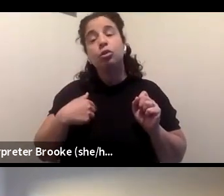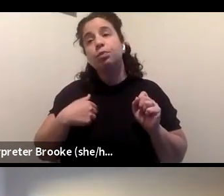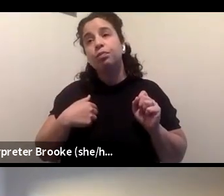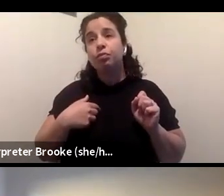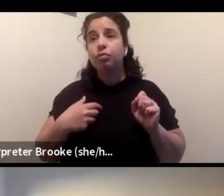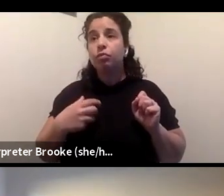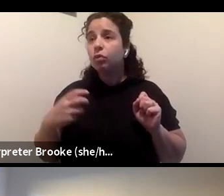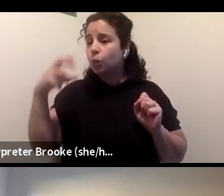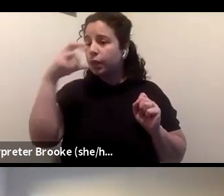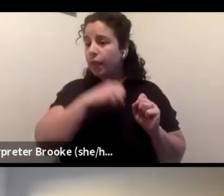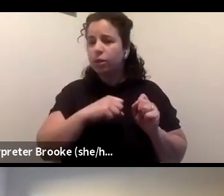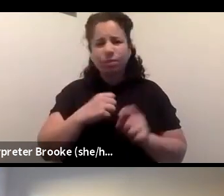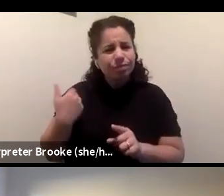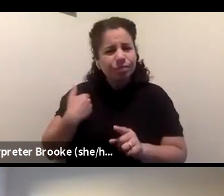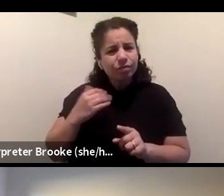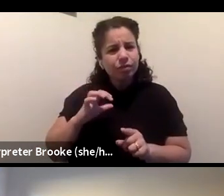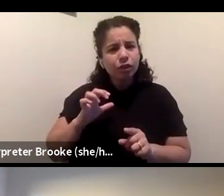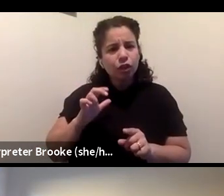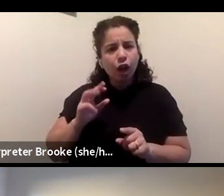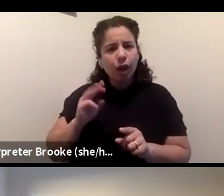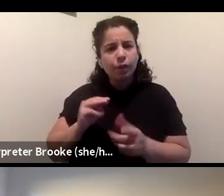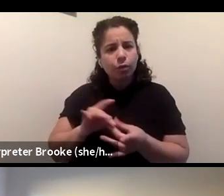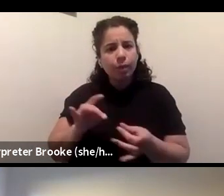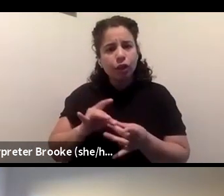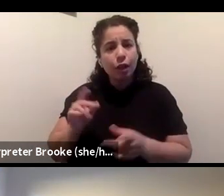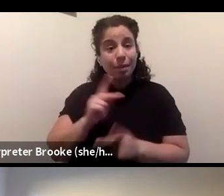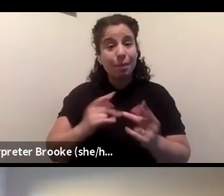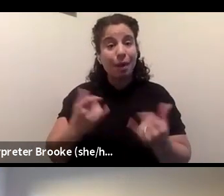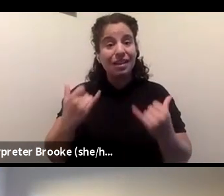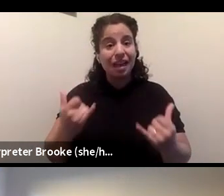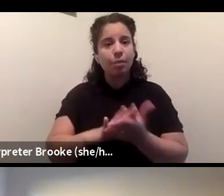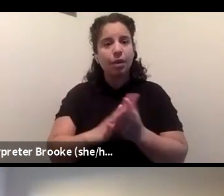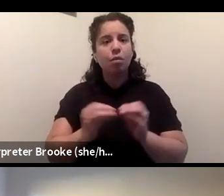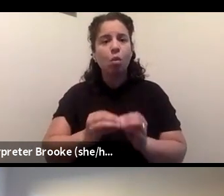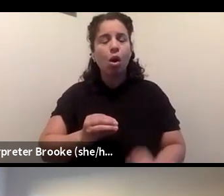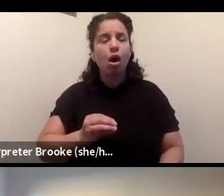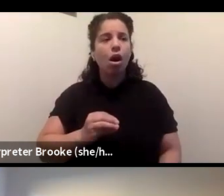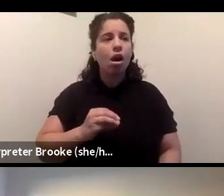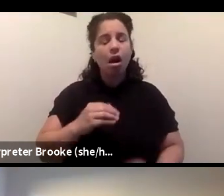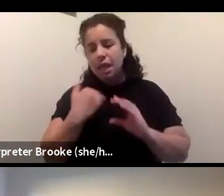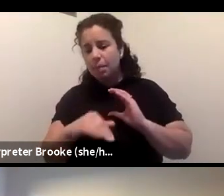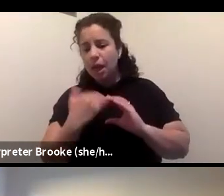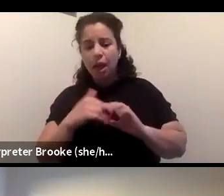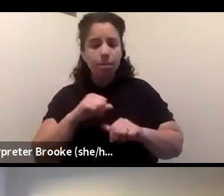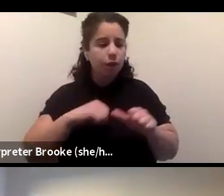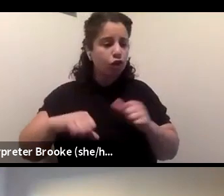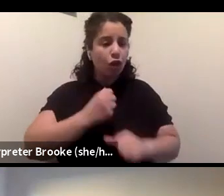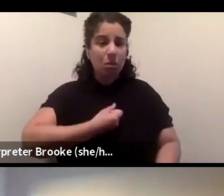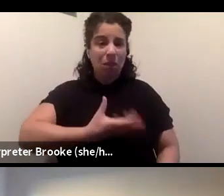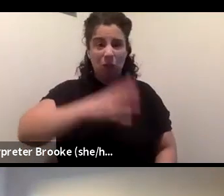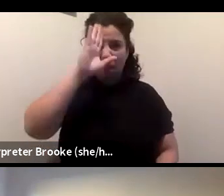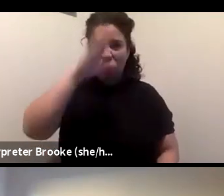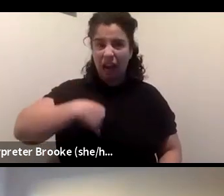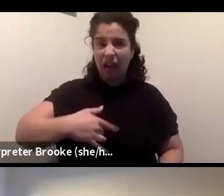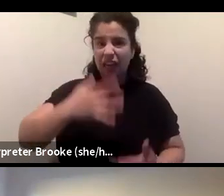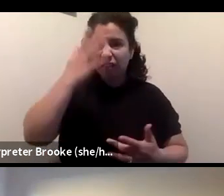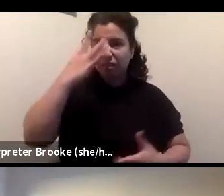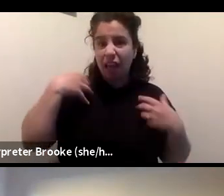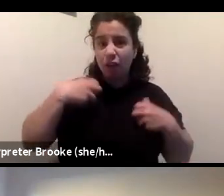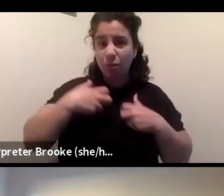to Carmen, you said that there are people who are now suddenly disclosing illnesses that they've never disclosed before. Like, what an